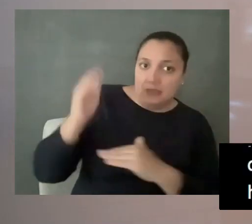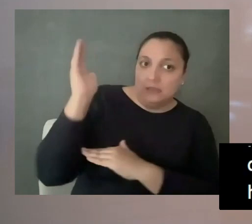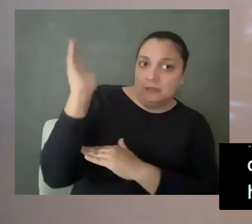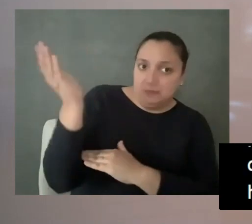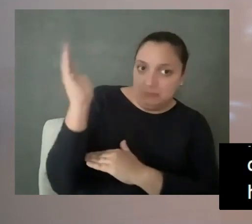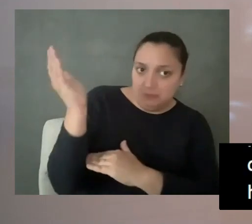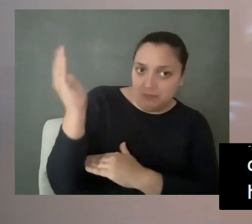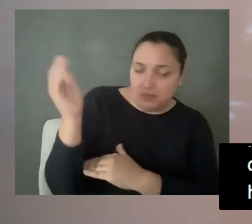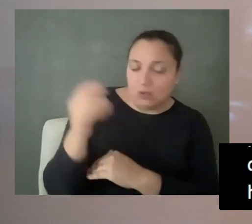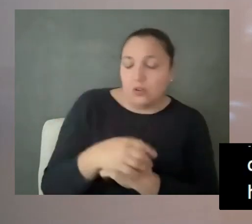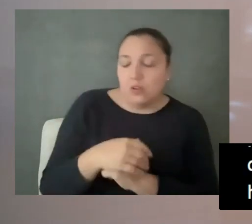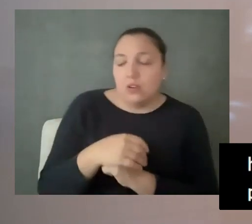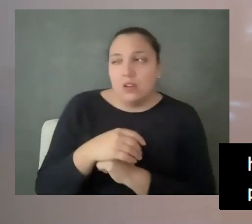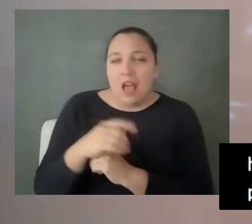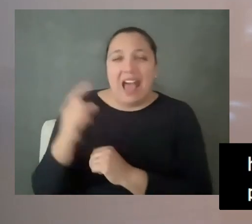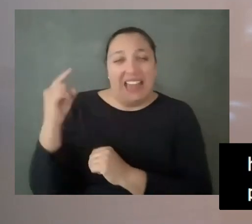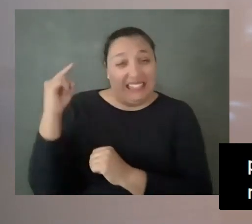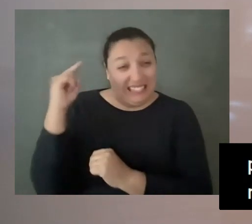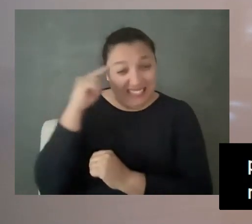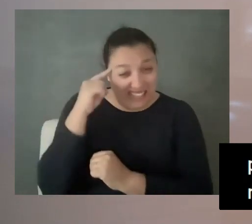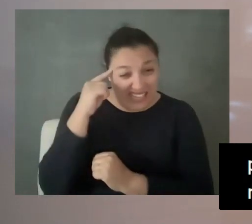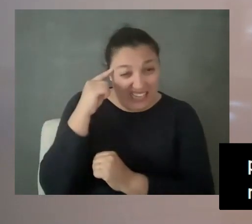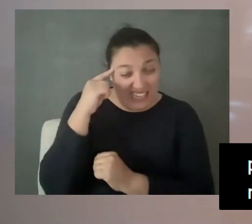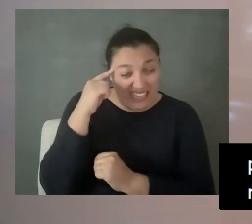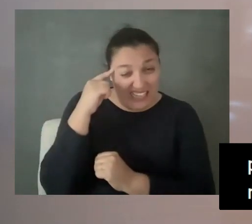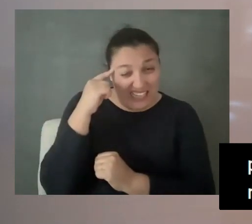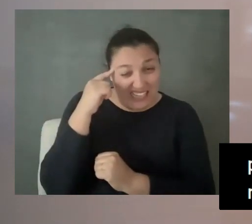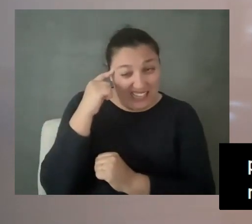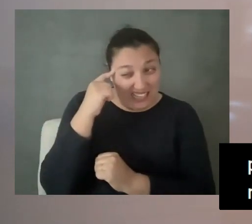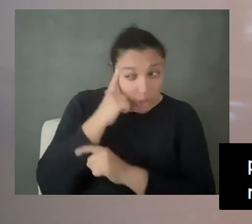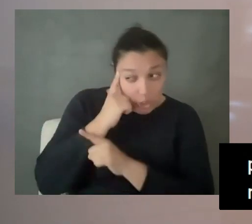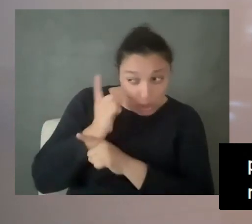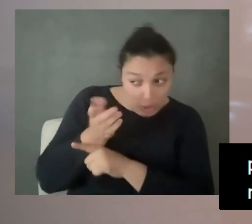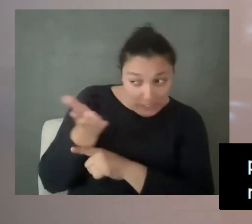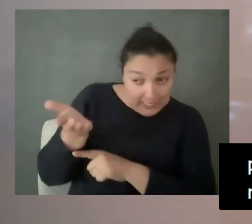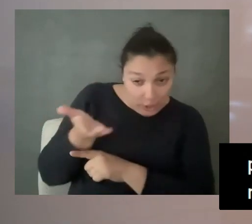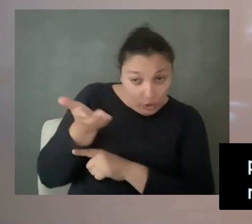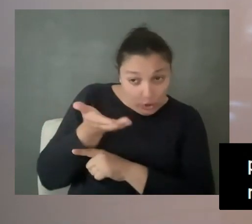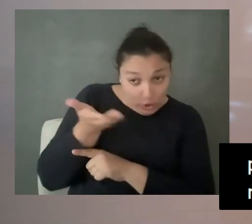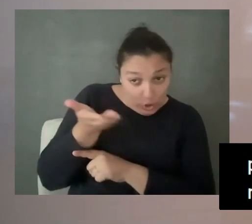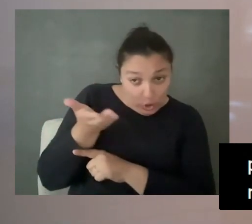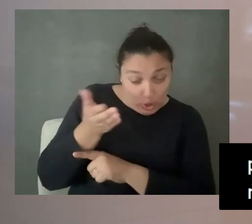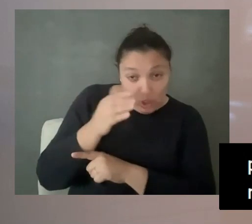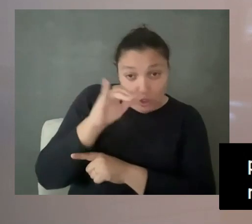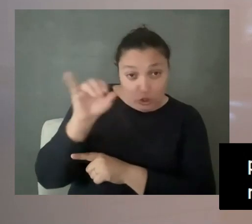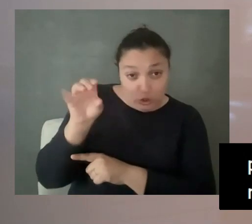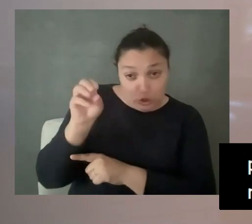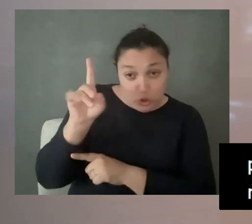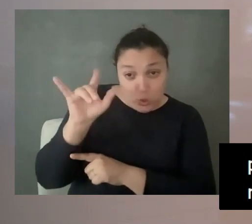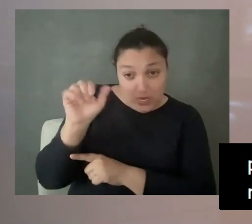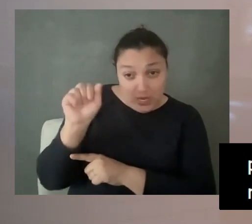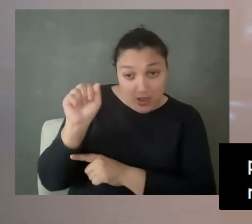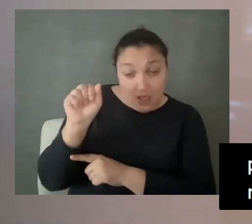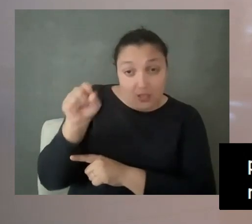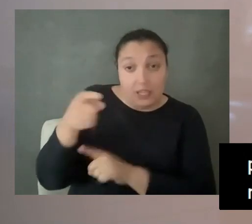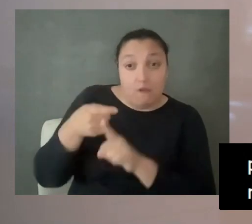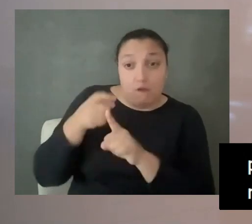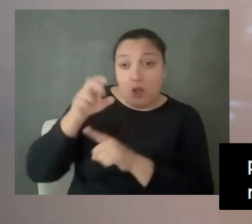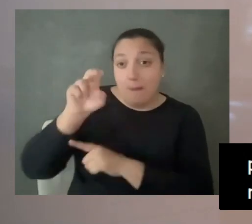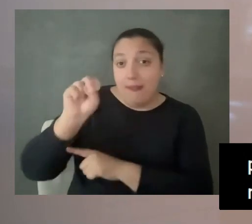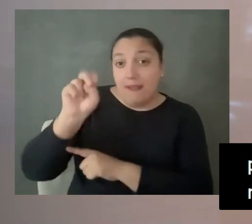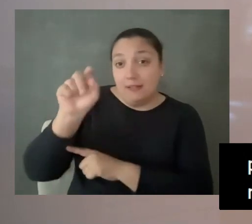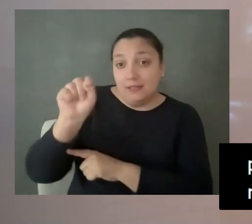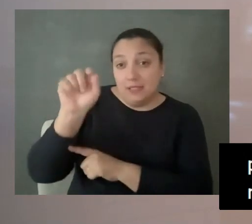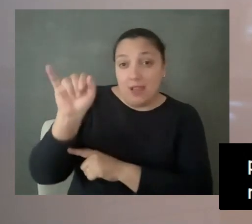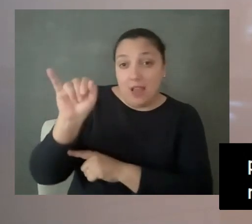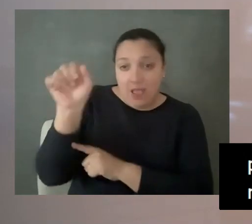us, and I believe you are here. Jodia is from NTIA. I think